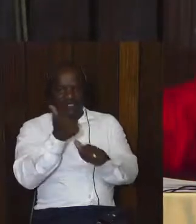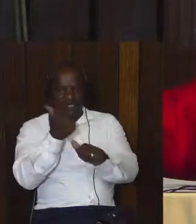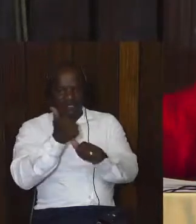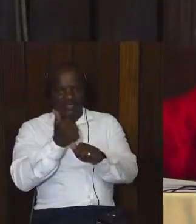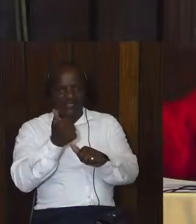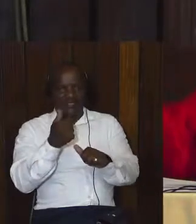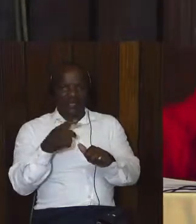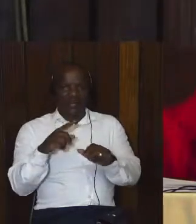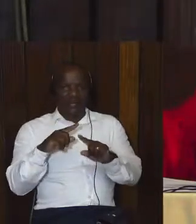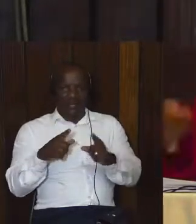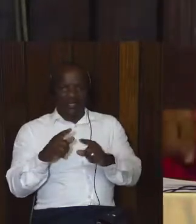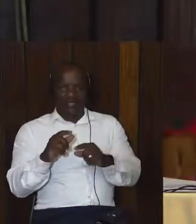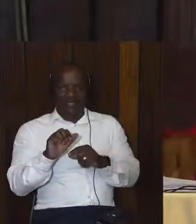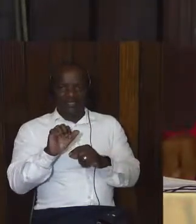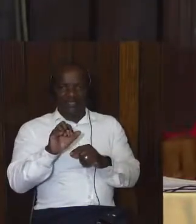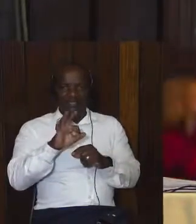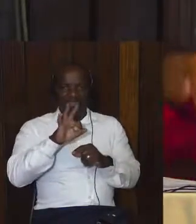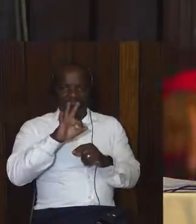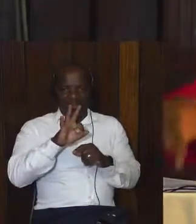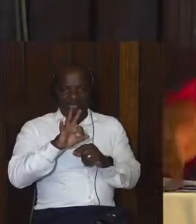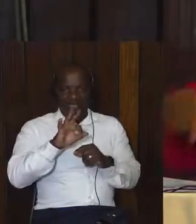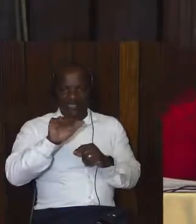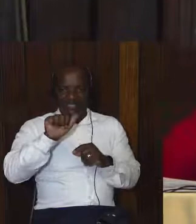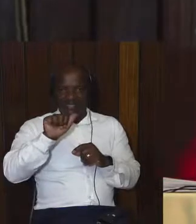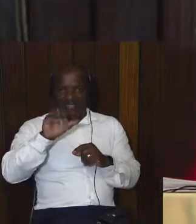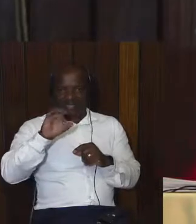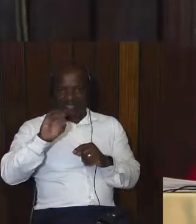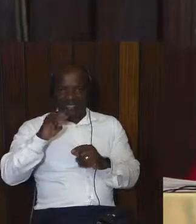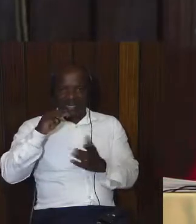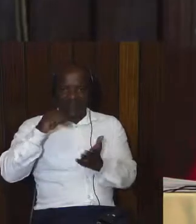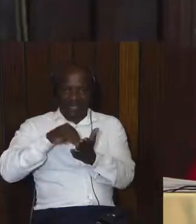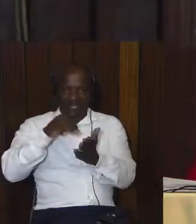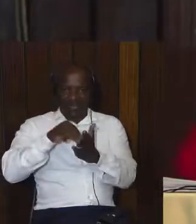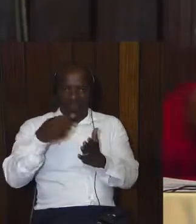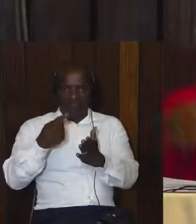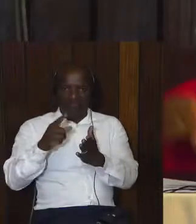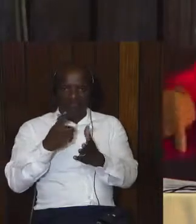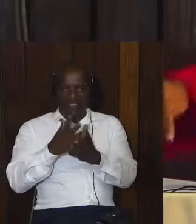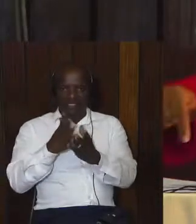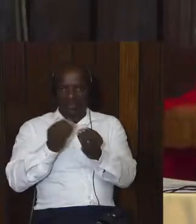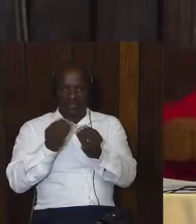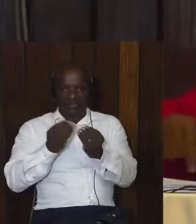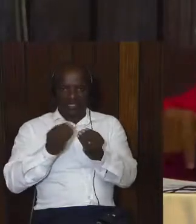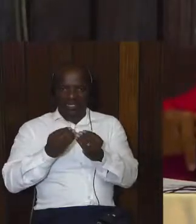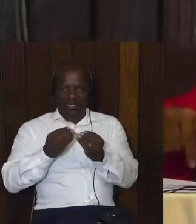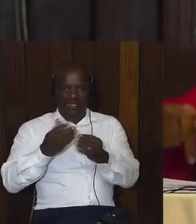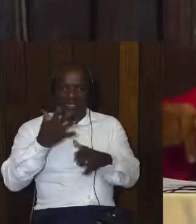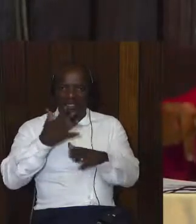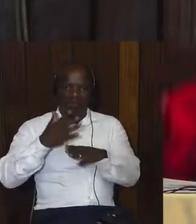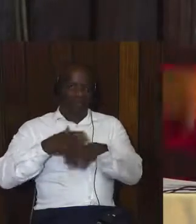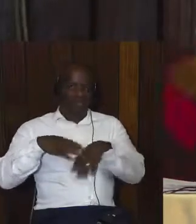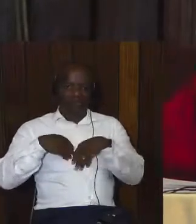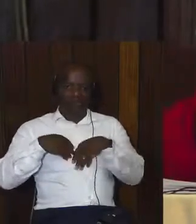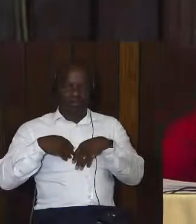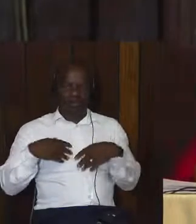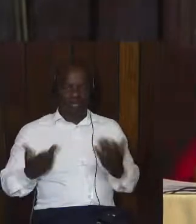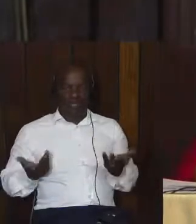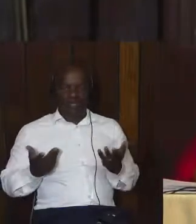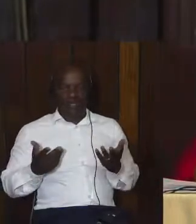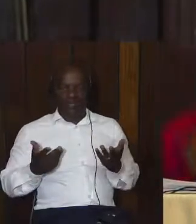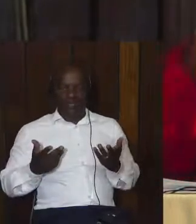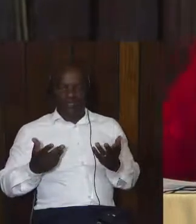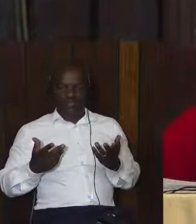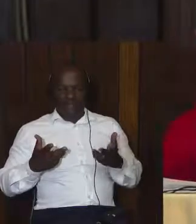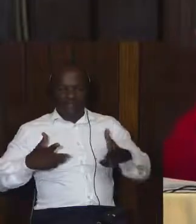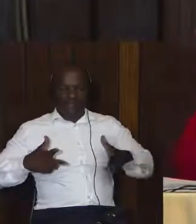can take more than 360 million rand on something that is not working. Gautrain does not carry people to